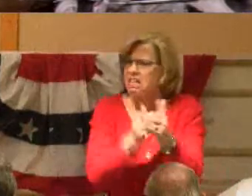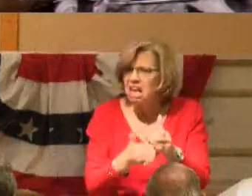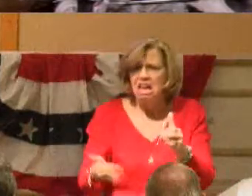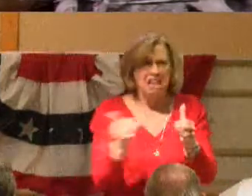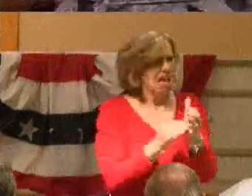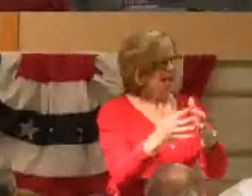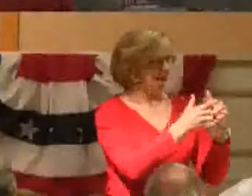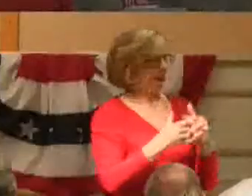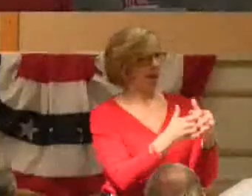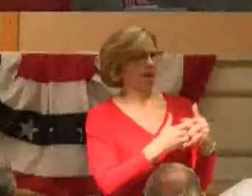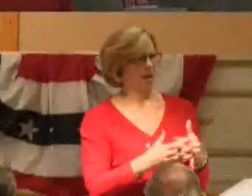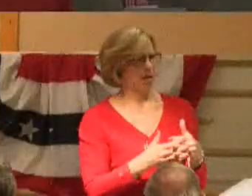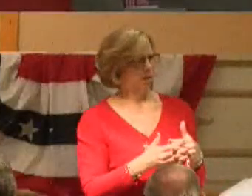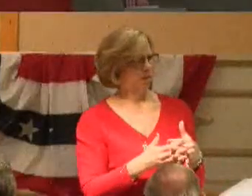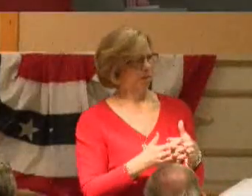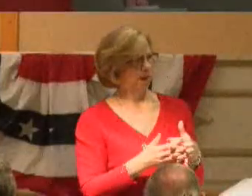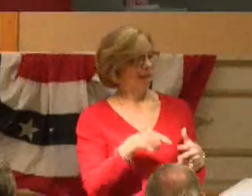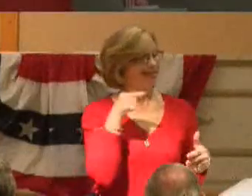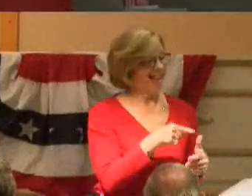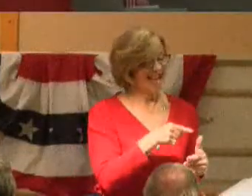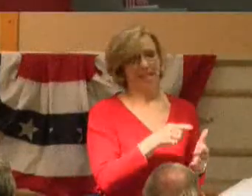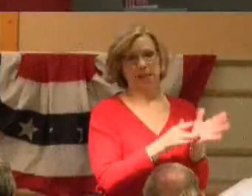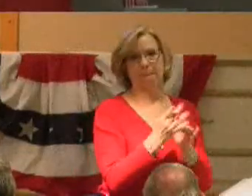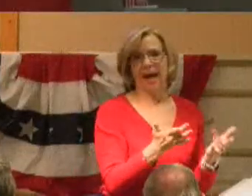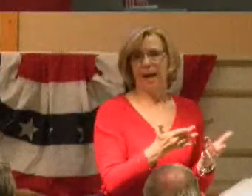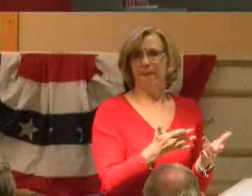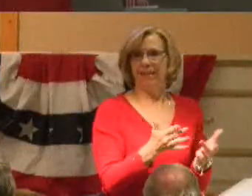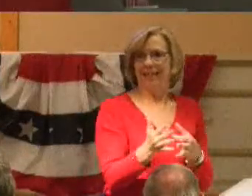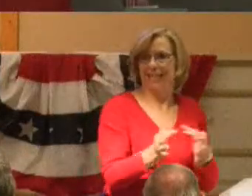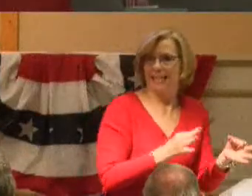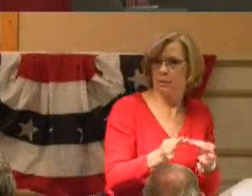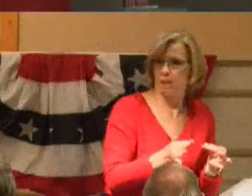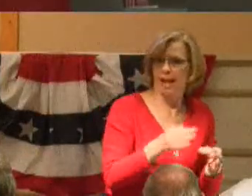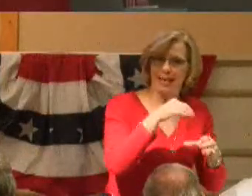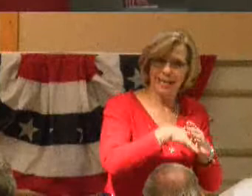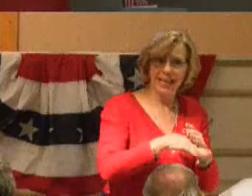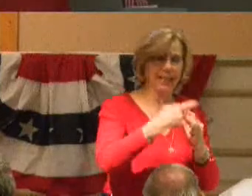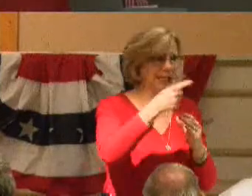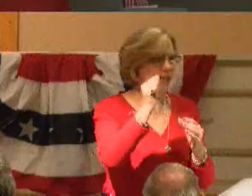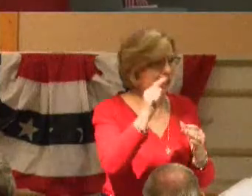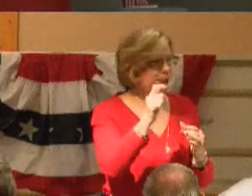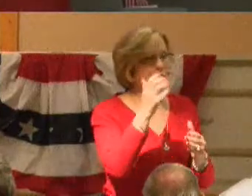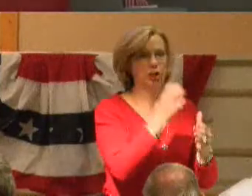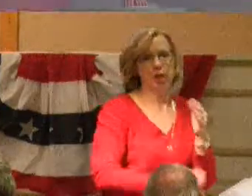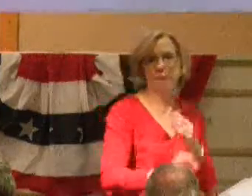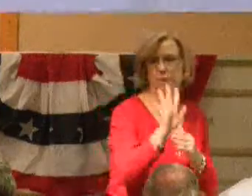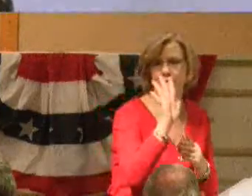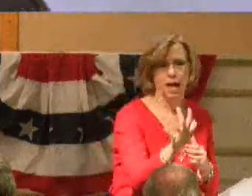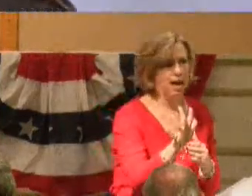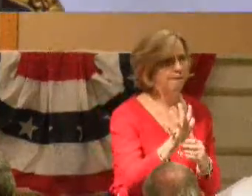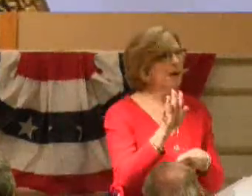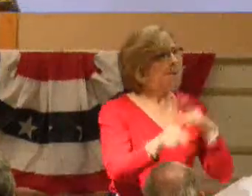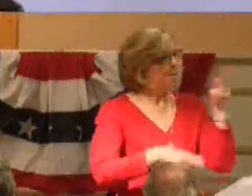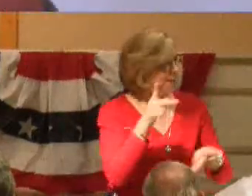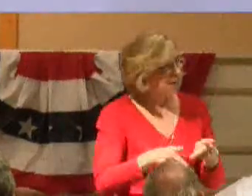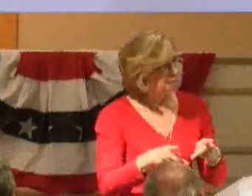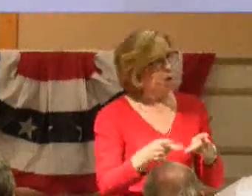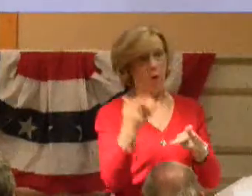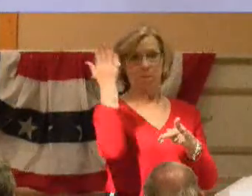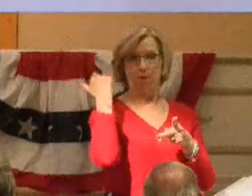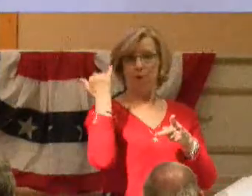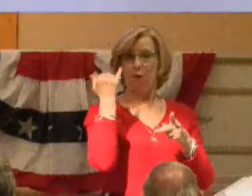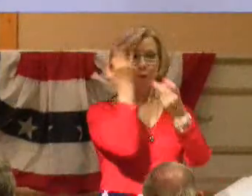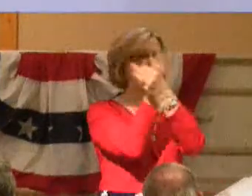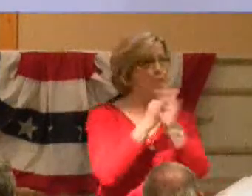America. This is what the Bible is talking about in Galatians chapter 5. A people once